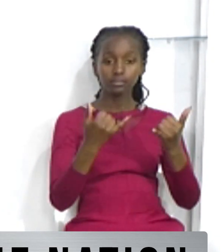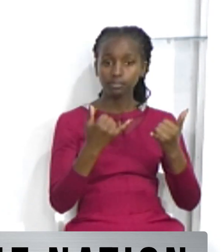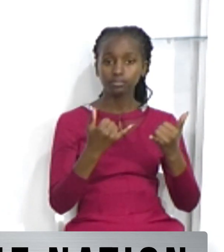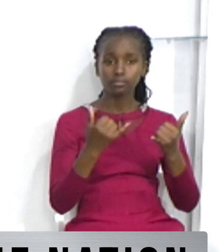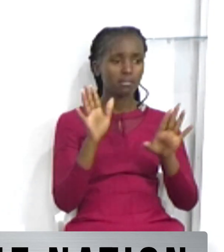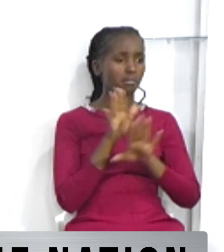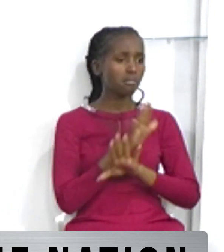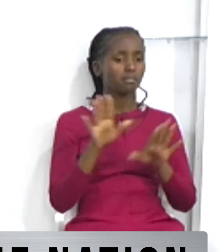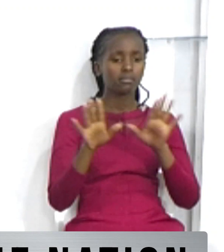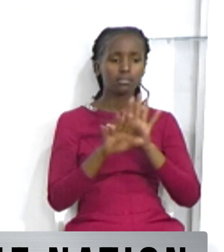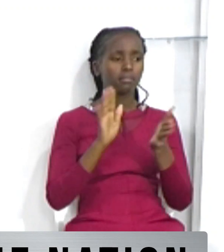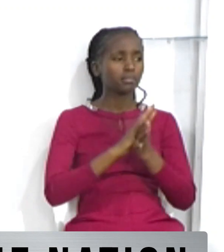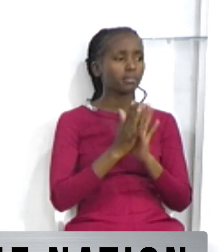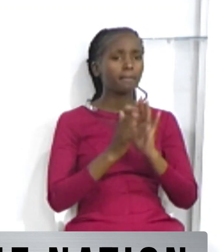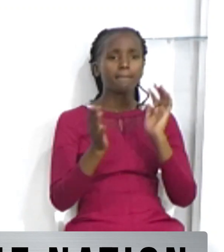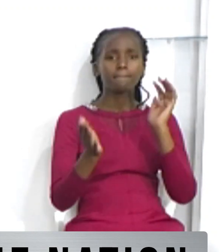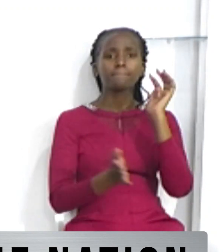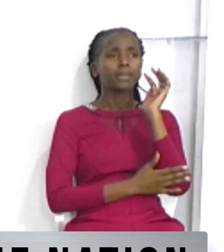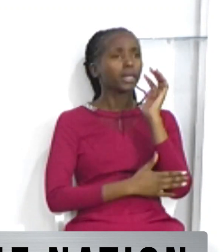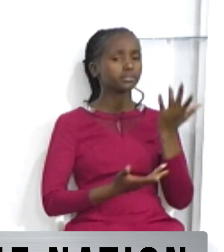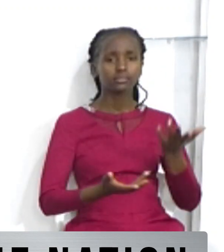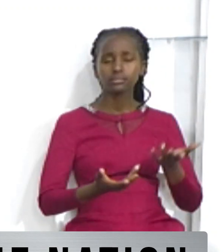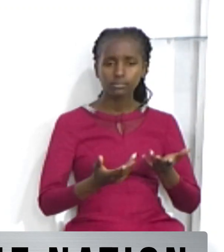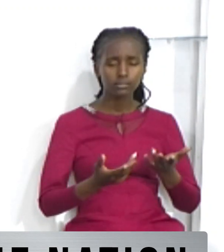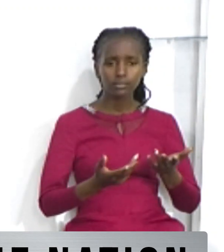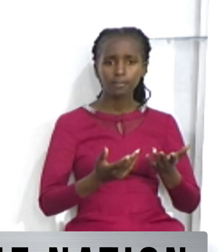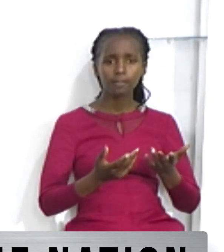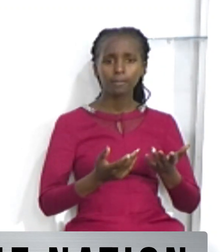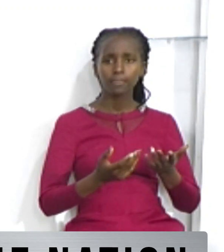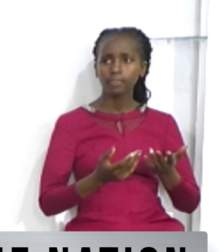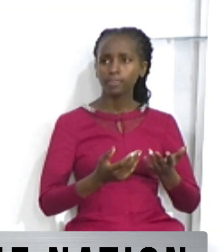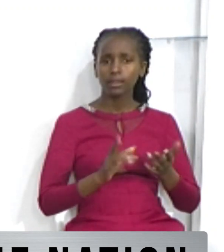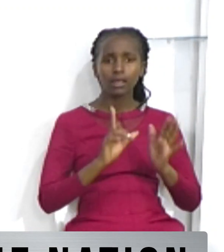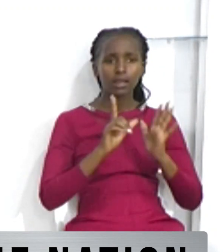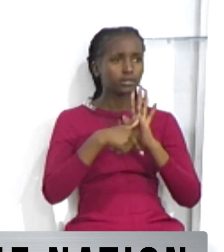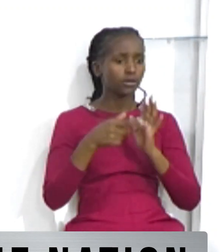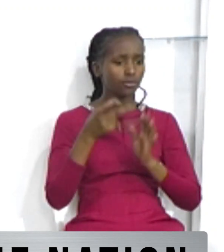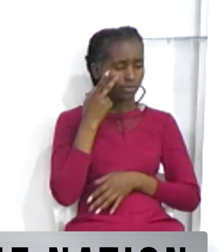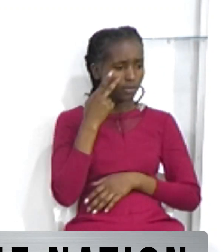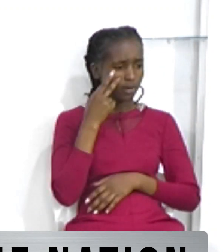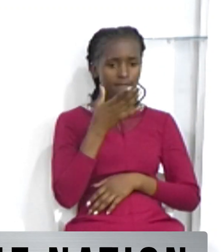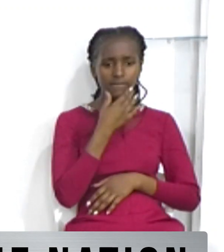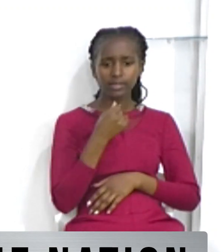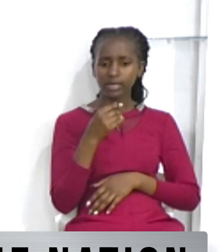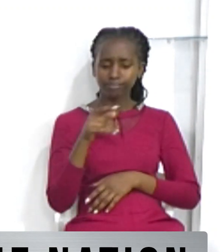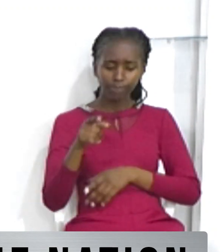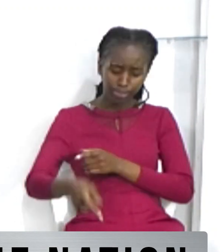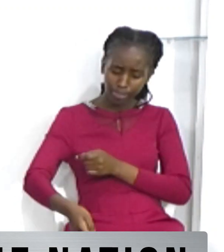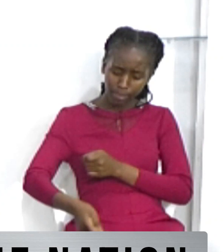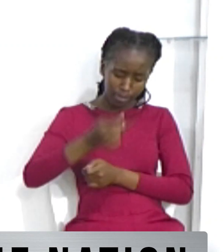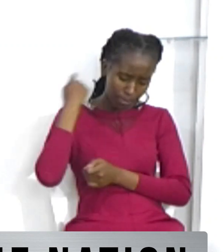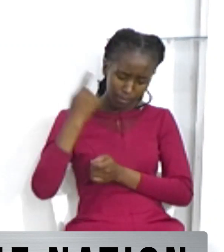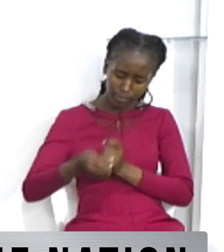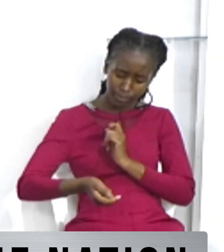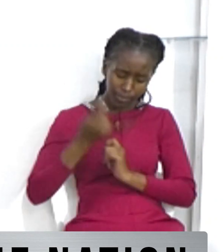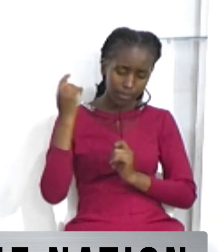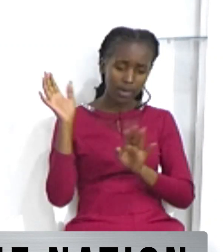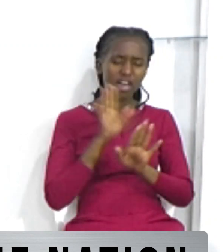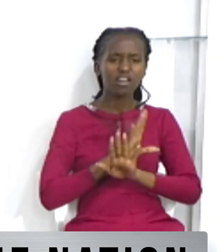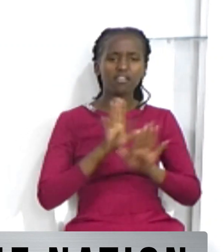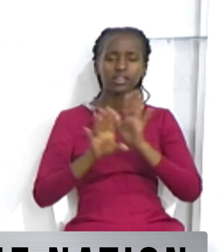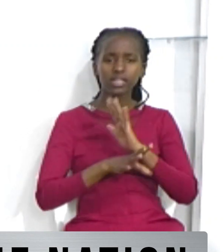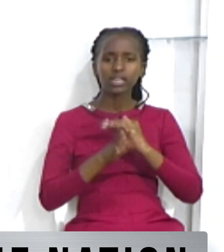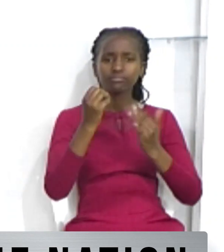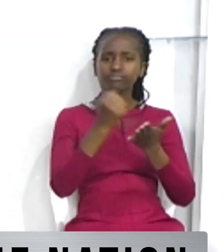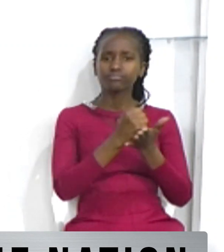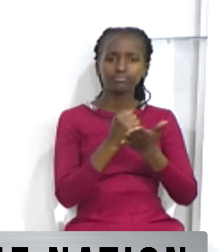things died down. Right. My dad uprooted all the pyrethrum. The coffee which was there, the trees